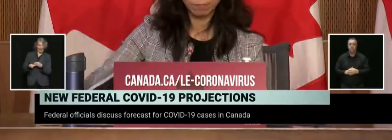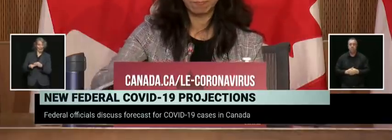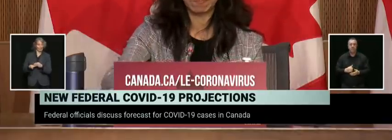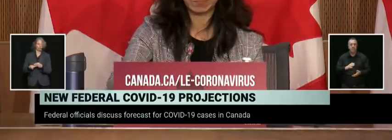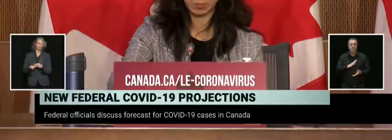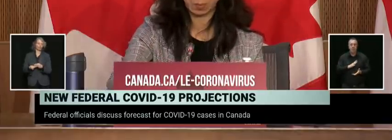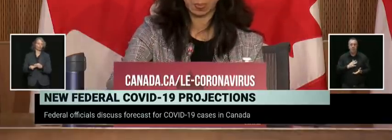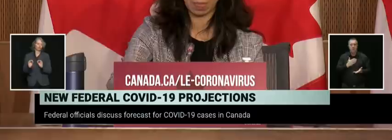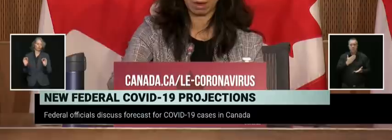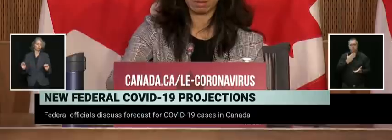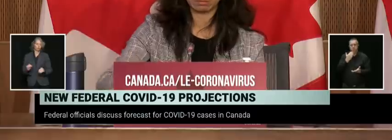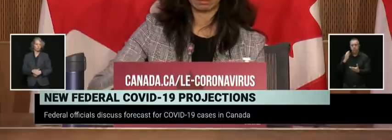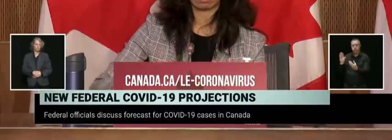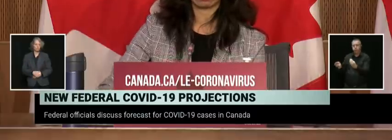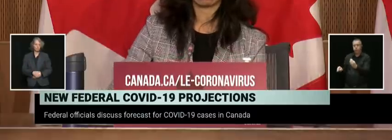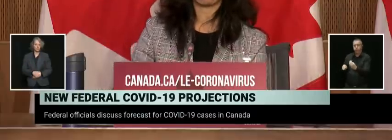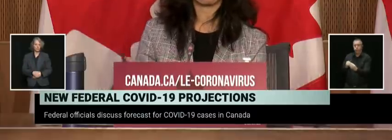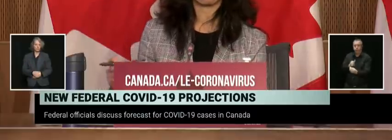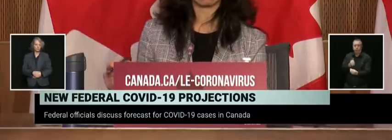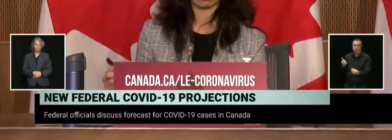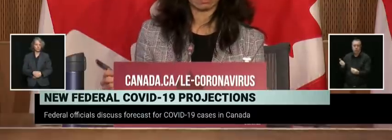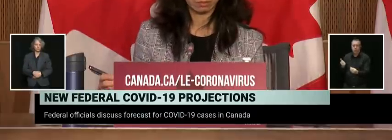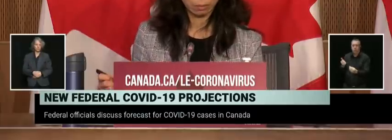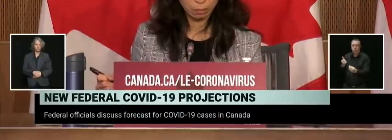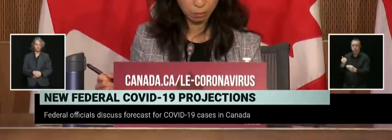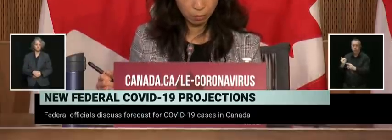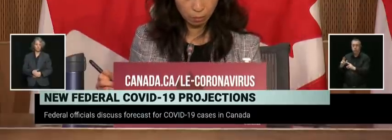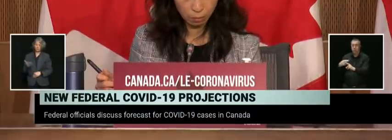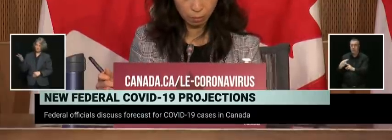said. Steve, follow up?